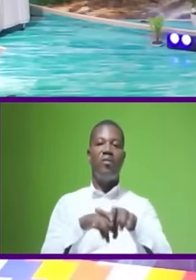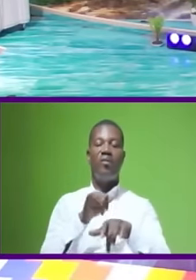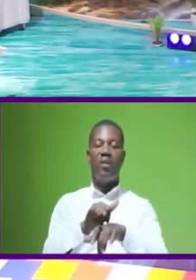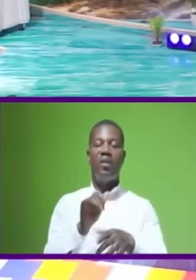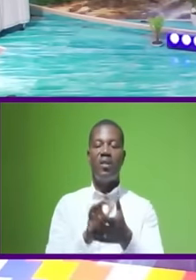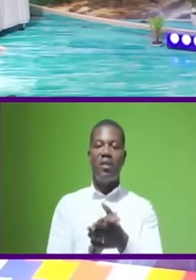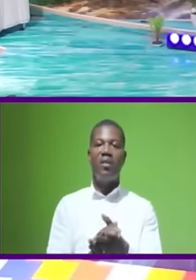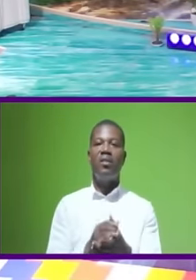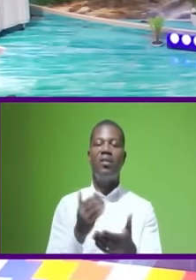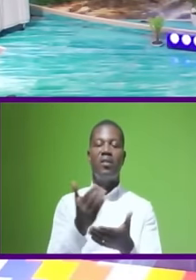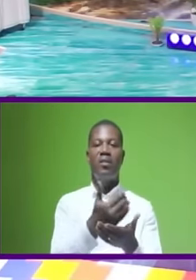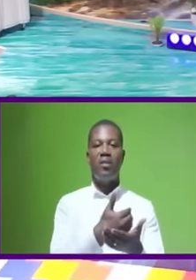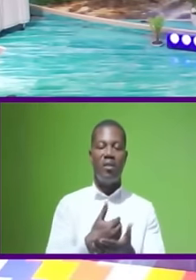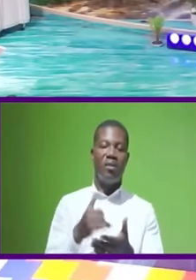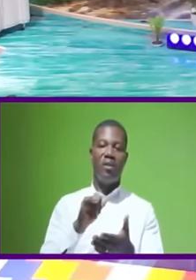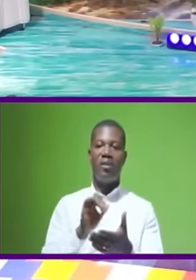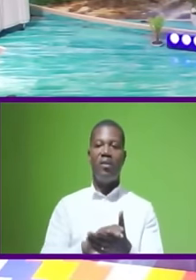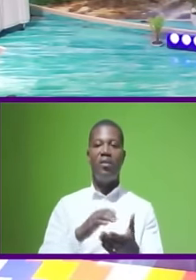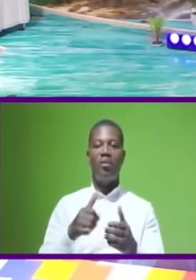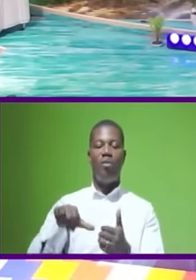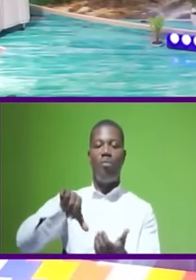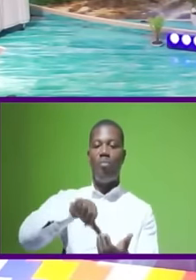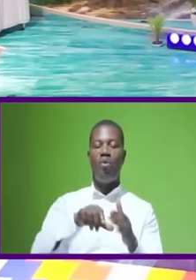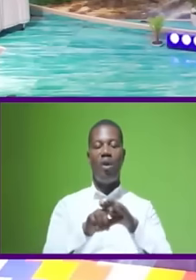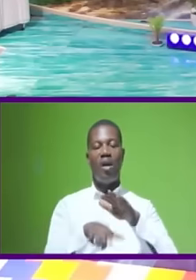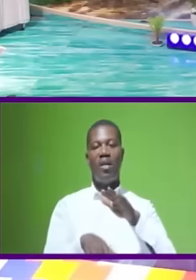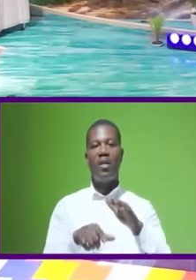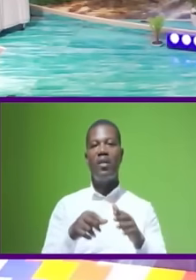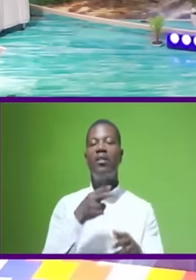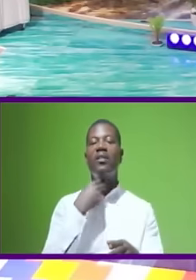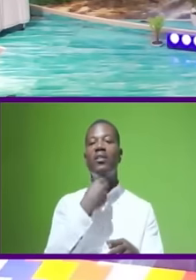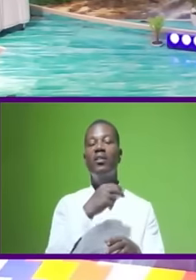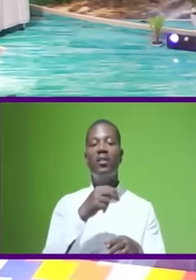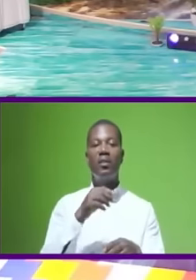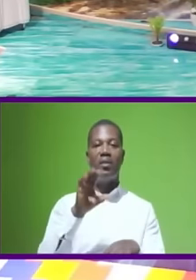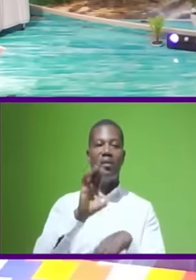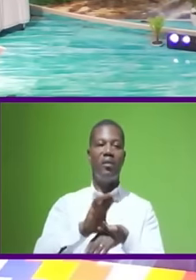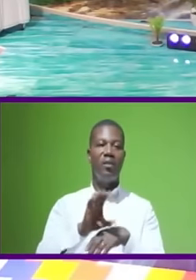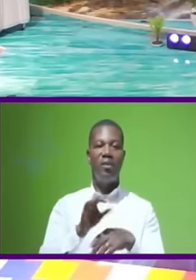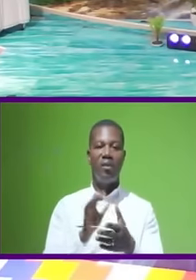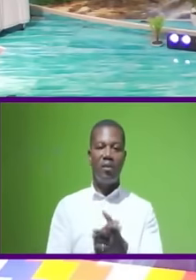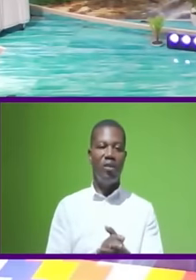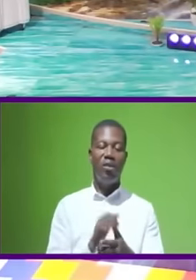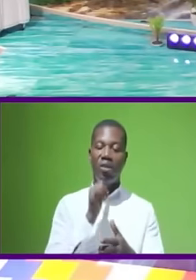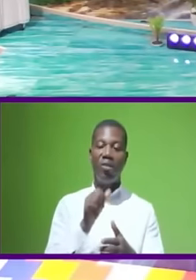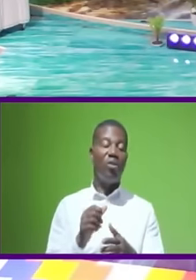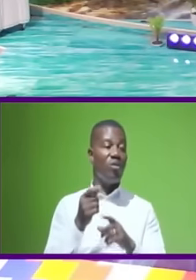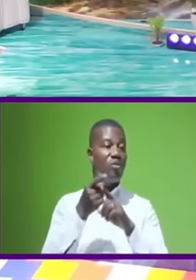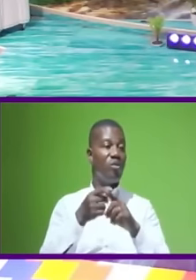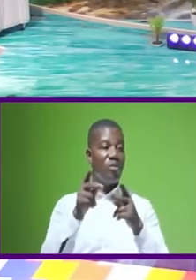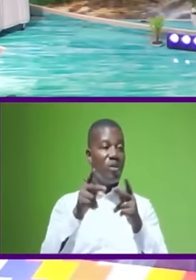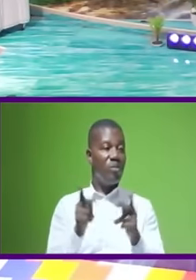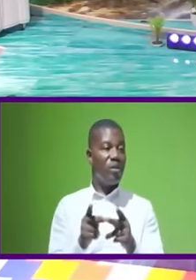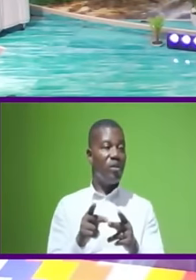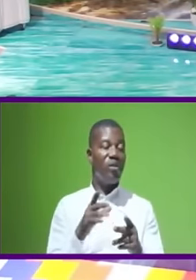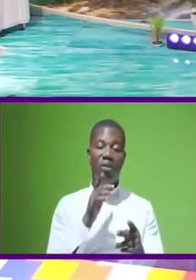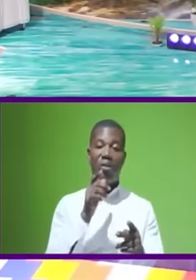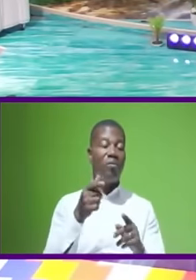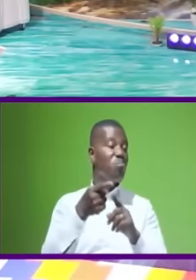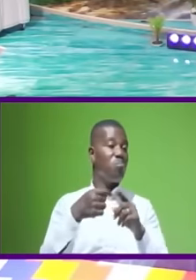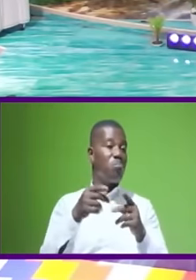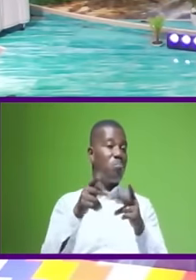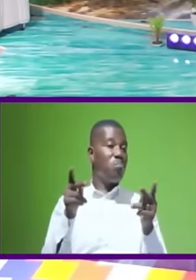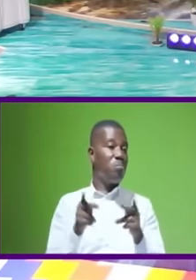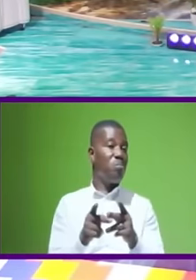begu a software nas. So the order for Umfriwa Umfriho. So they brought all